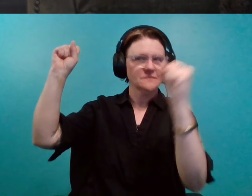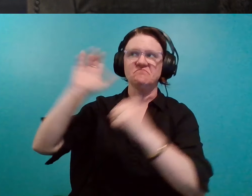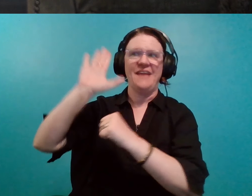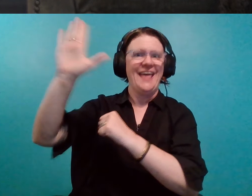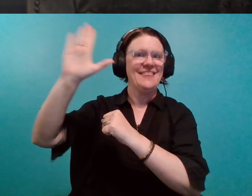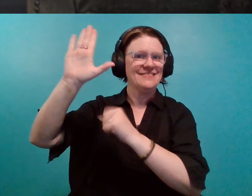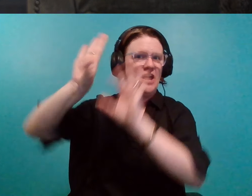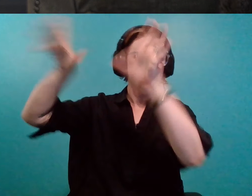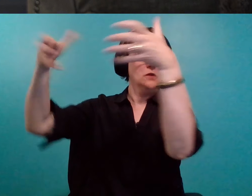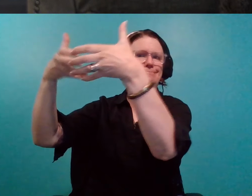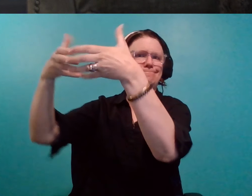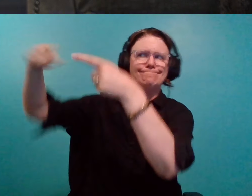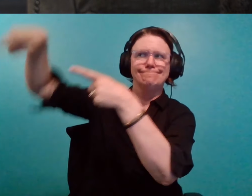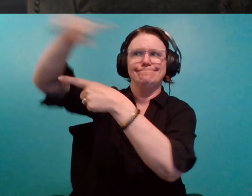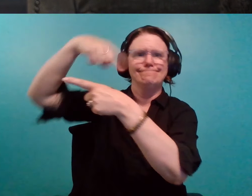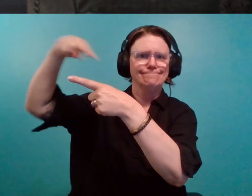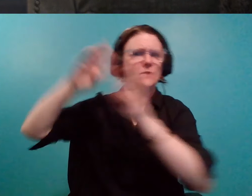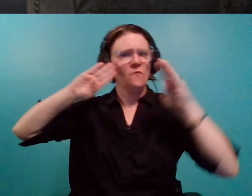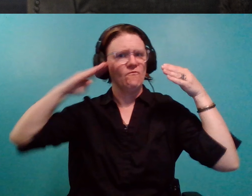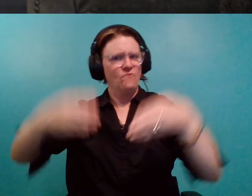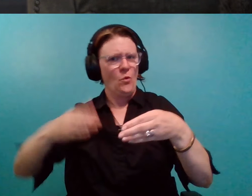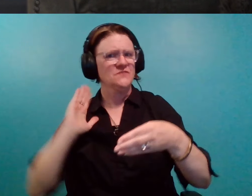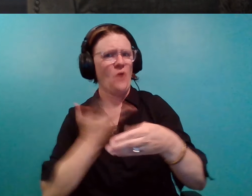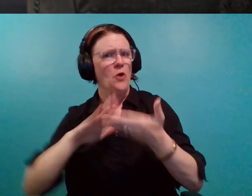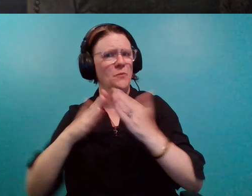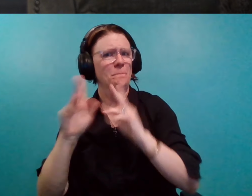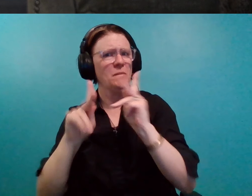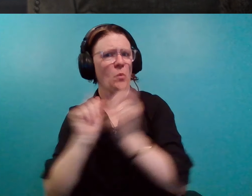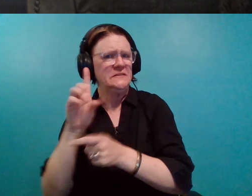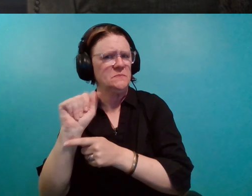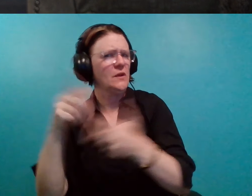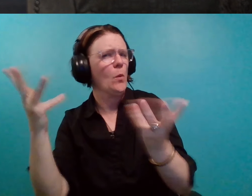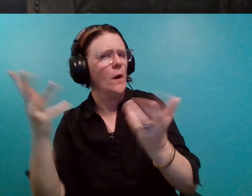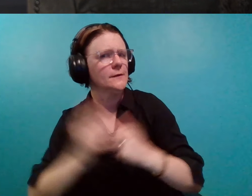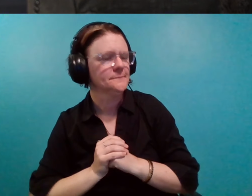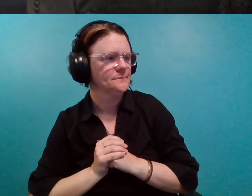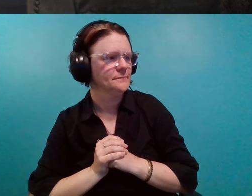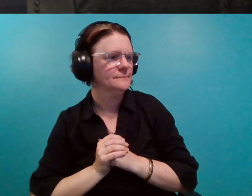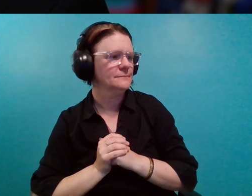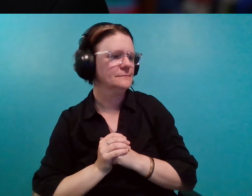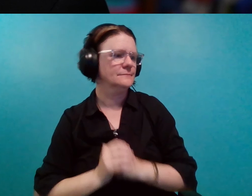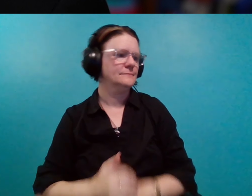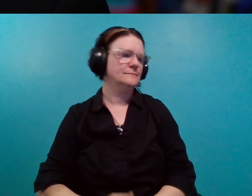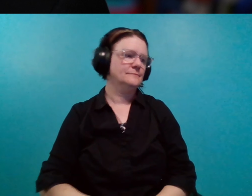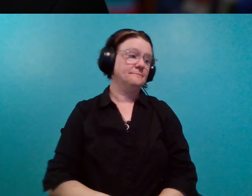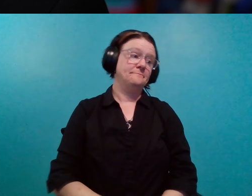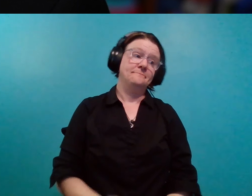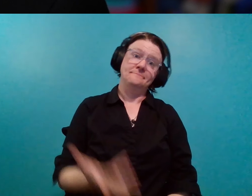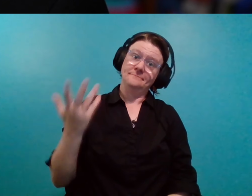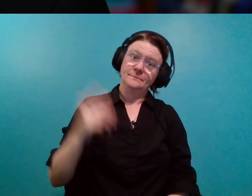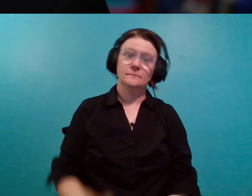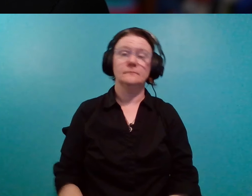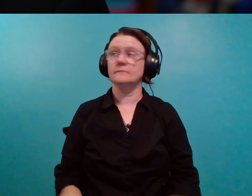their administration should focus on as it relates to people with disabilities? You know, if